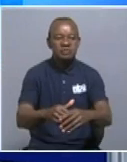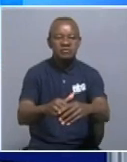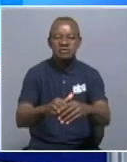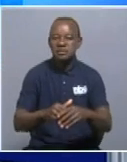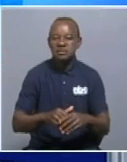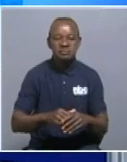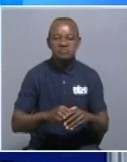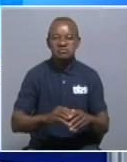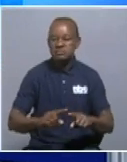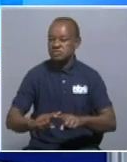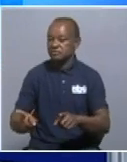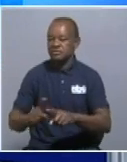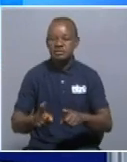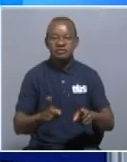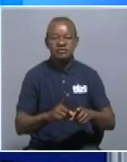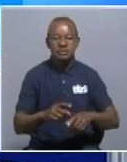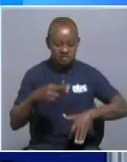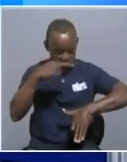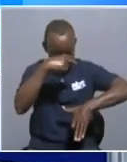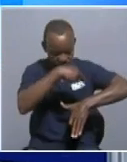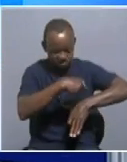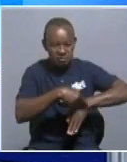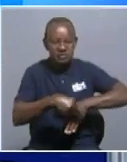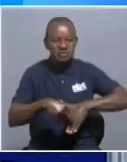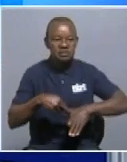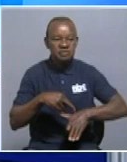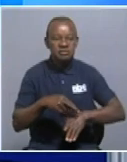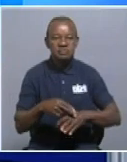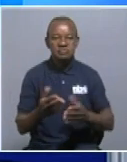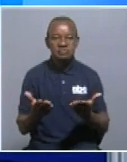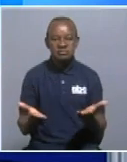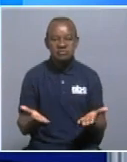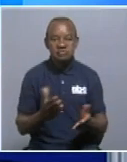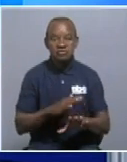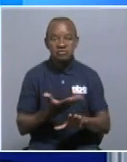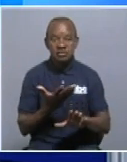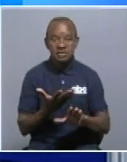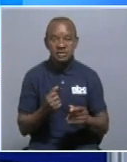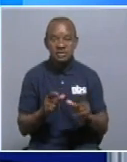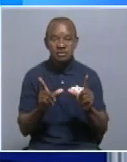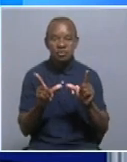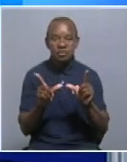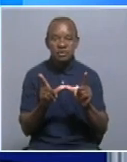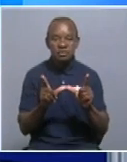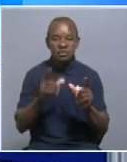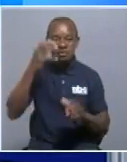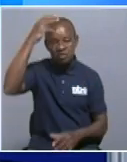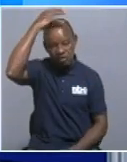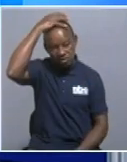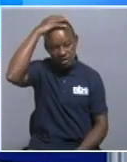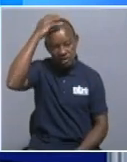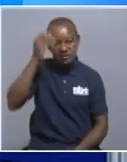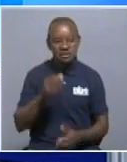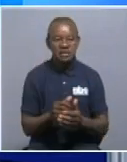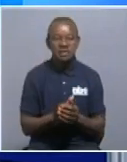of permits to returning learners to the lockdown parts of Okahanja, Windhoek and Rehoboth. Joining us on the line